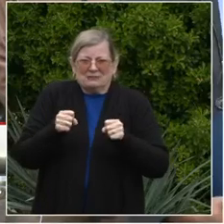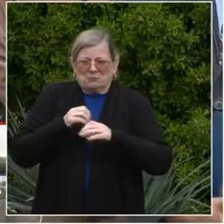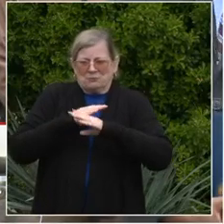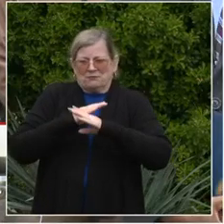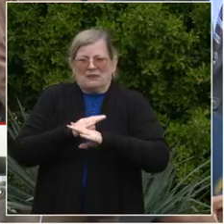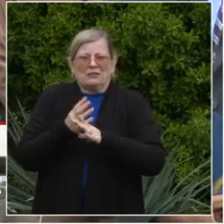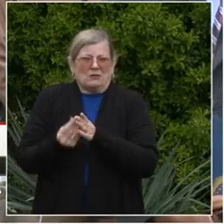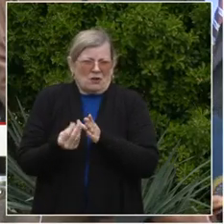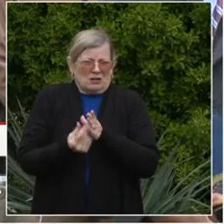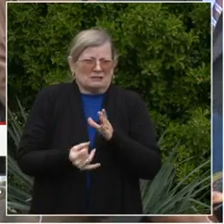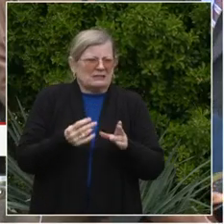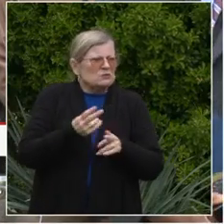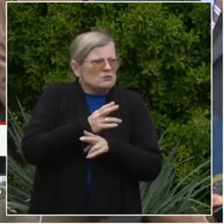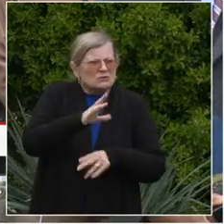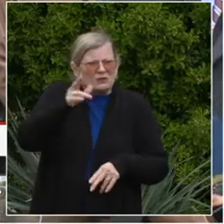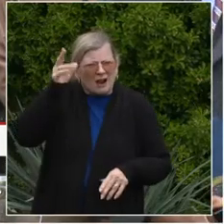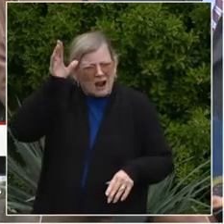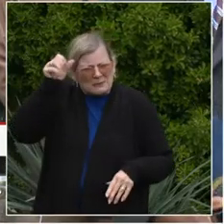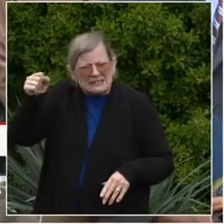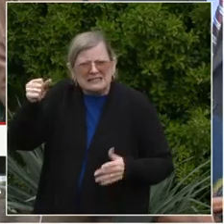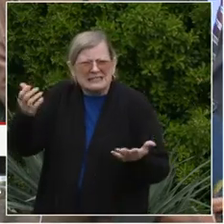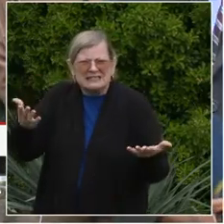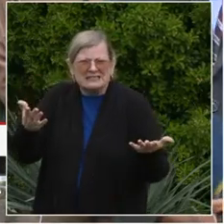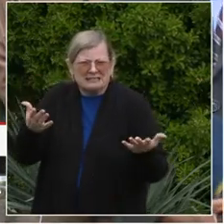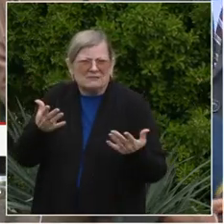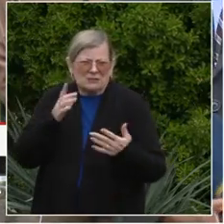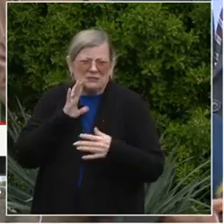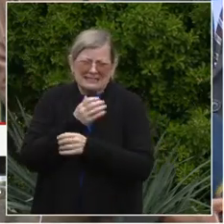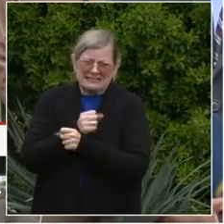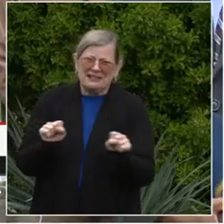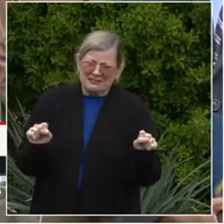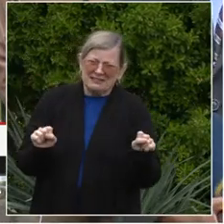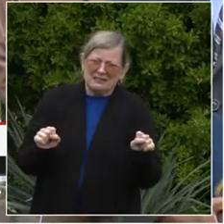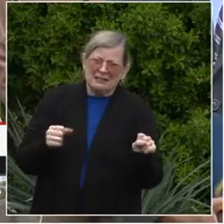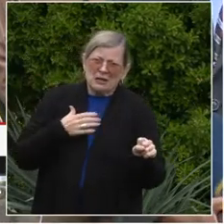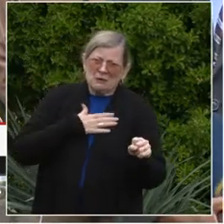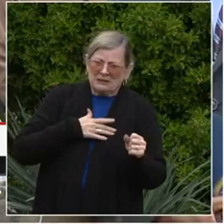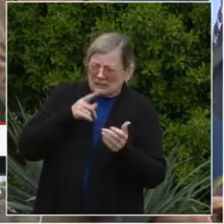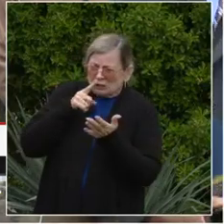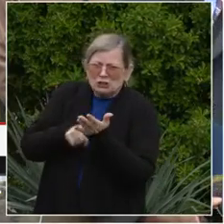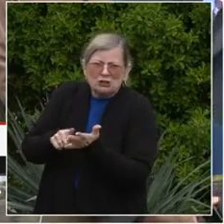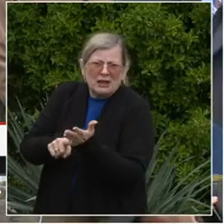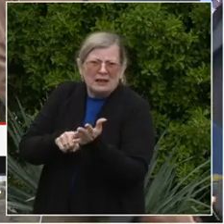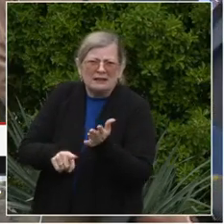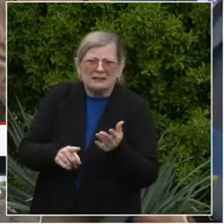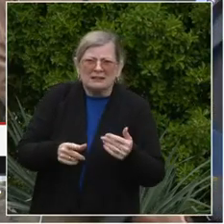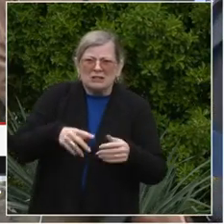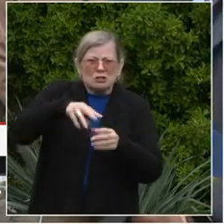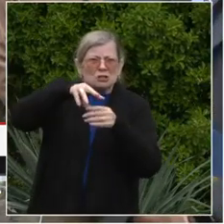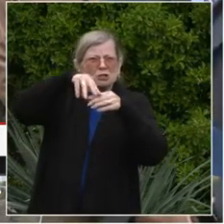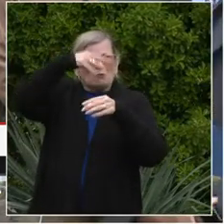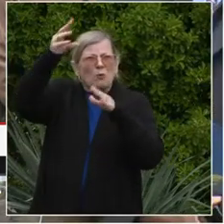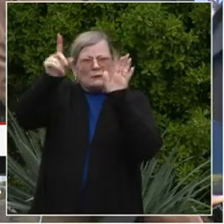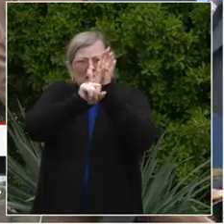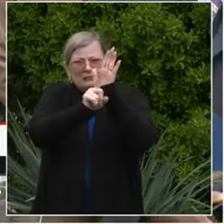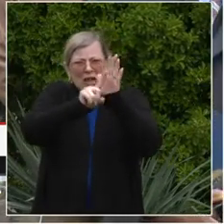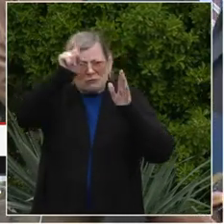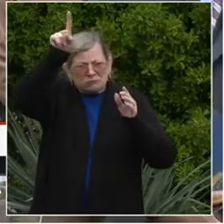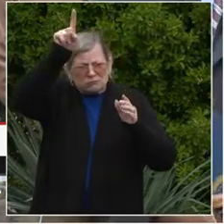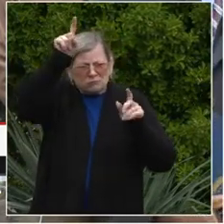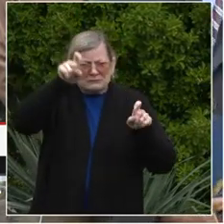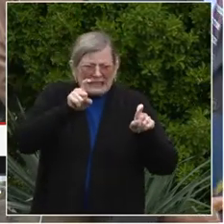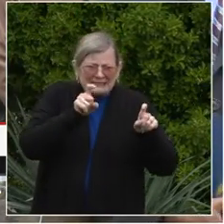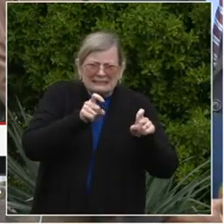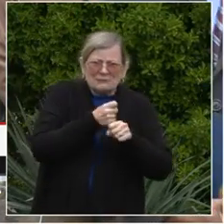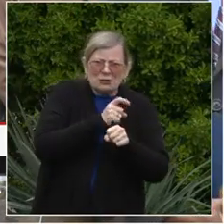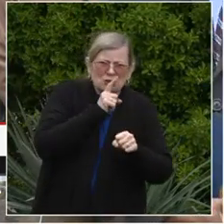our safety practices. Today, check your smoke alarms. Hit the test button on each smoke alarm and make sure it is